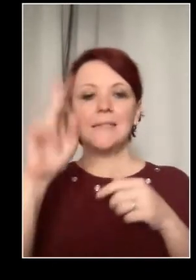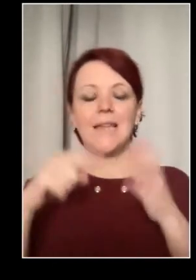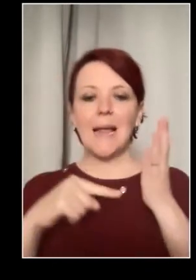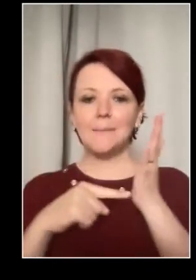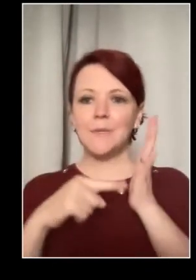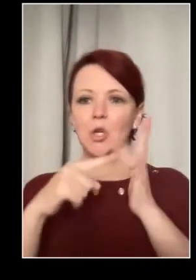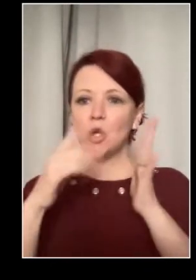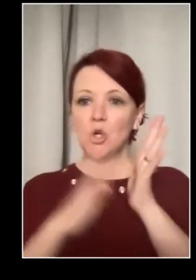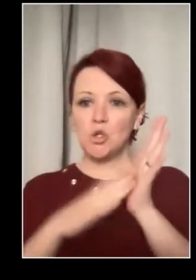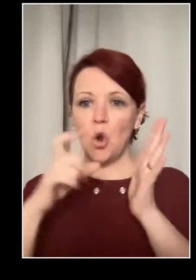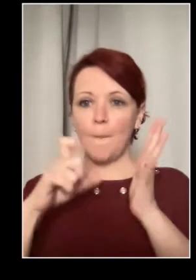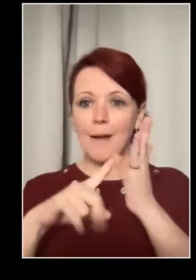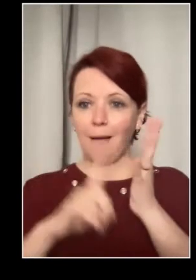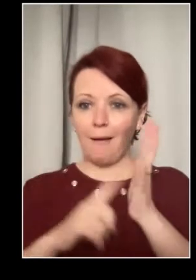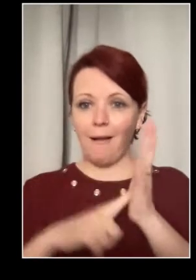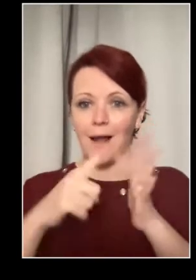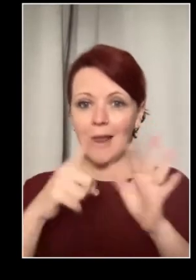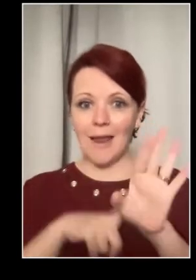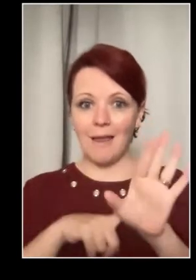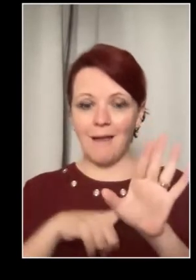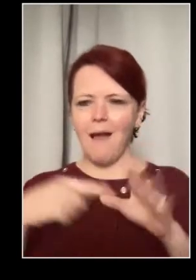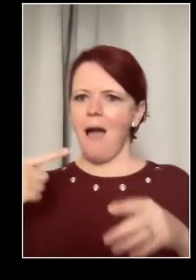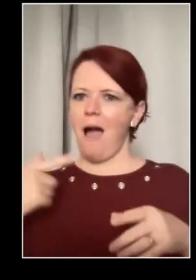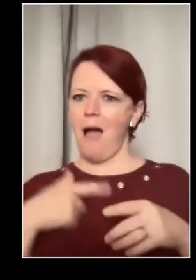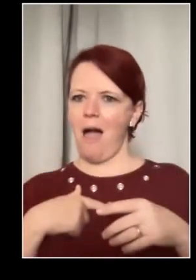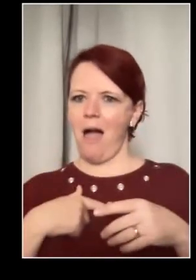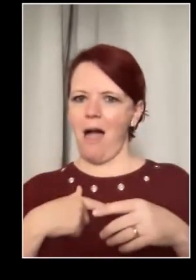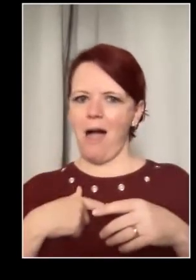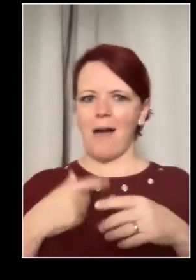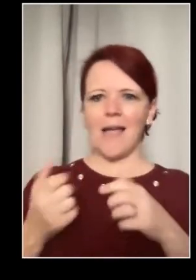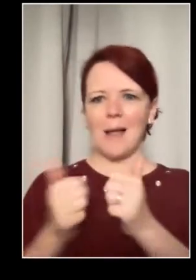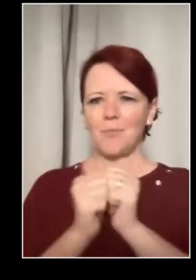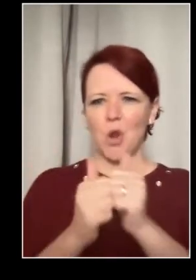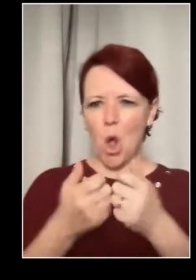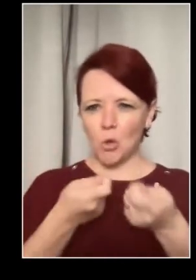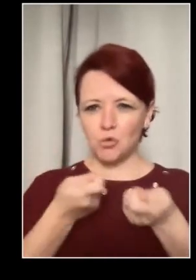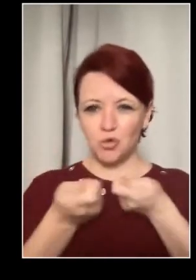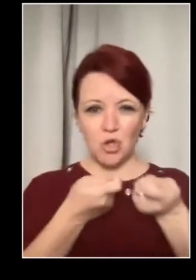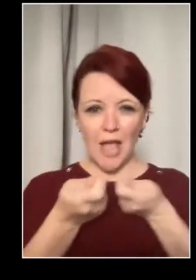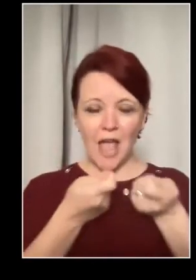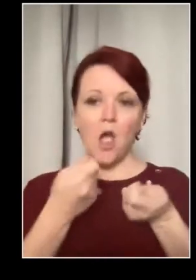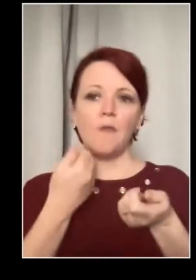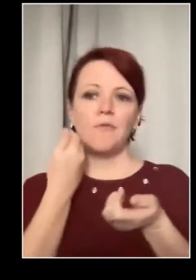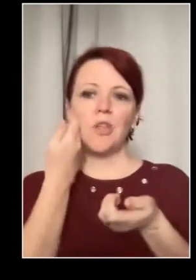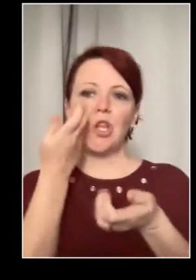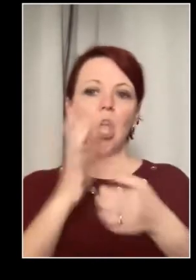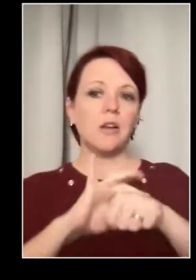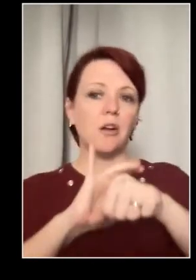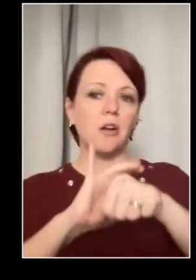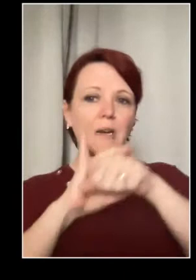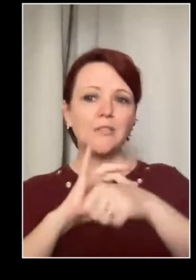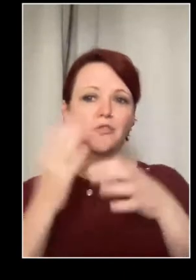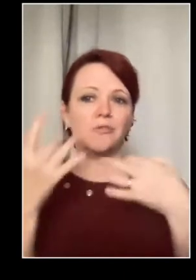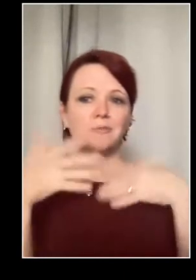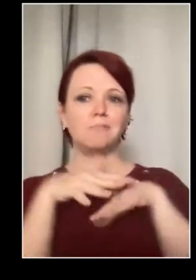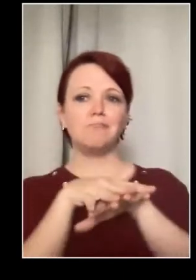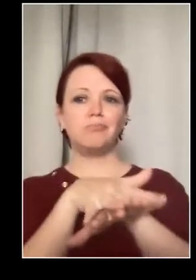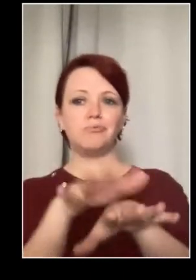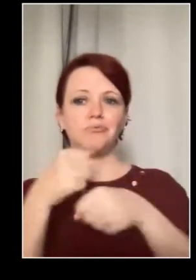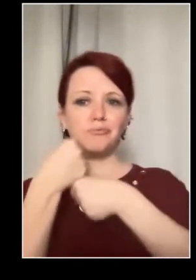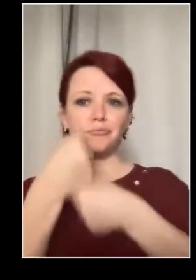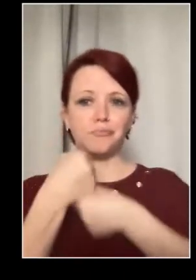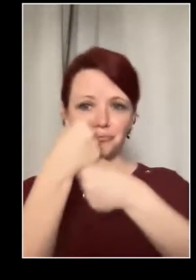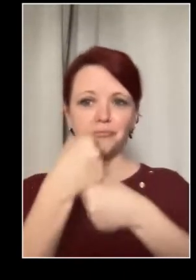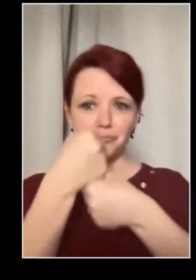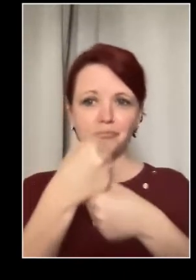the co-chair, very, very proud to be the co-chair of the London Young Apprenticeship Ambassador Network. And, you know, I'll reference back